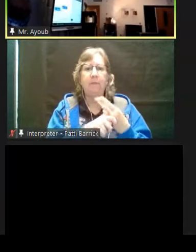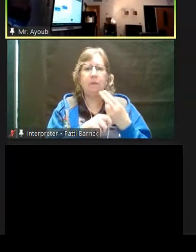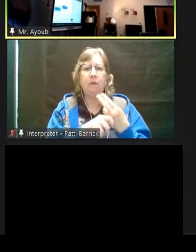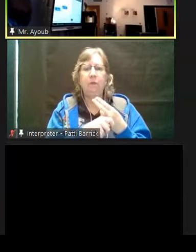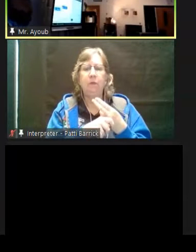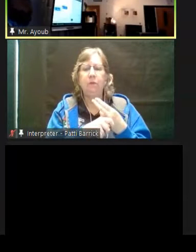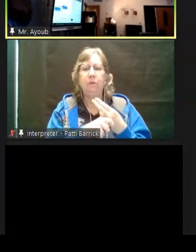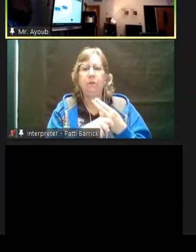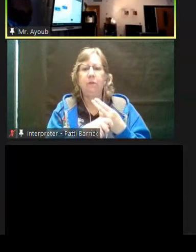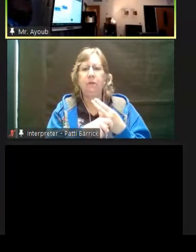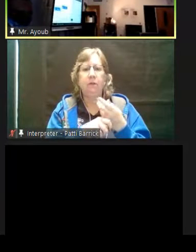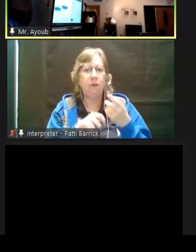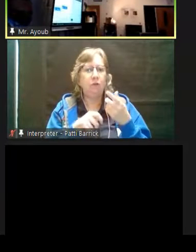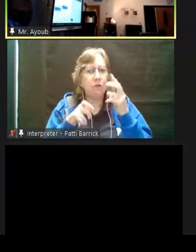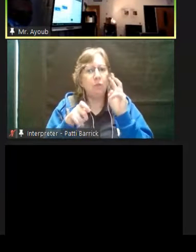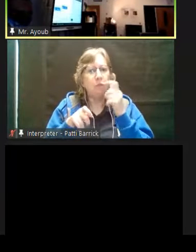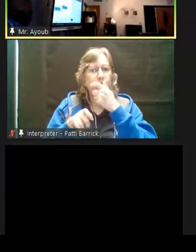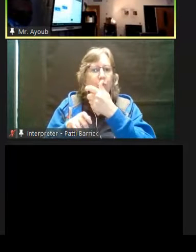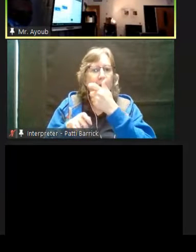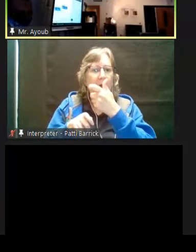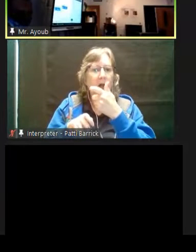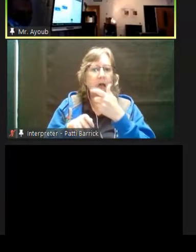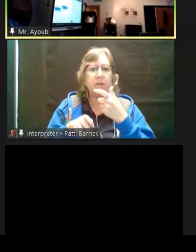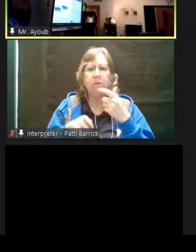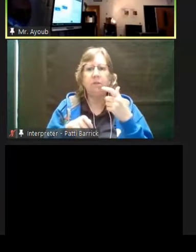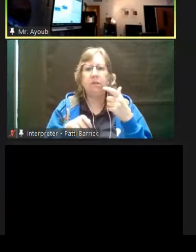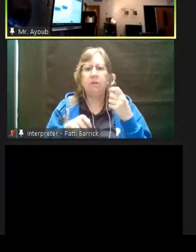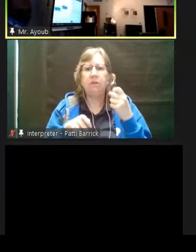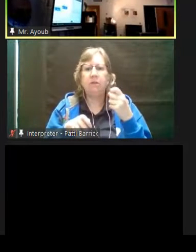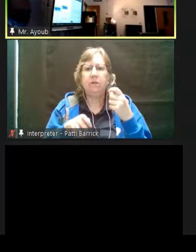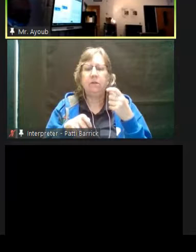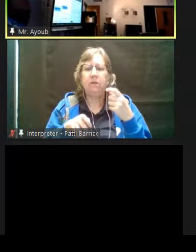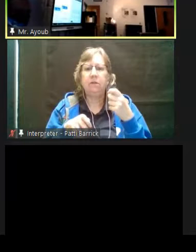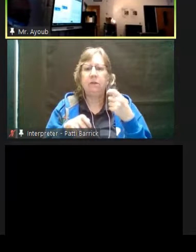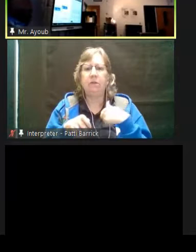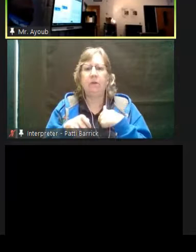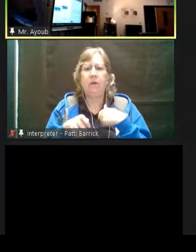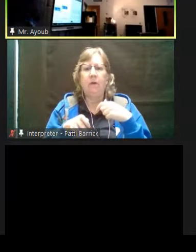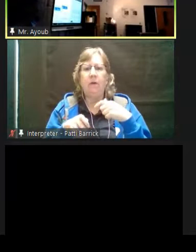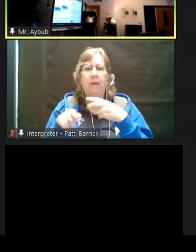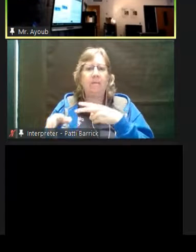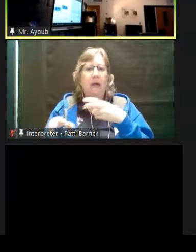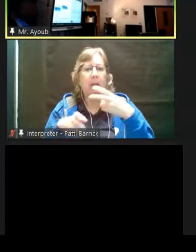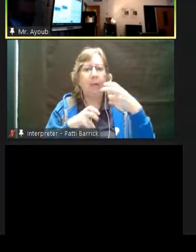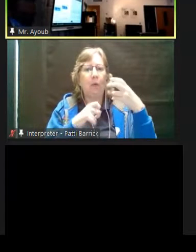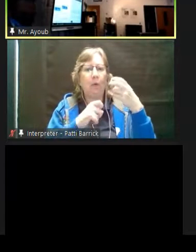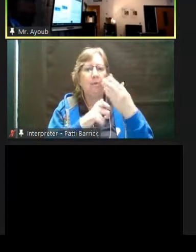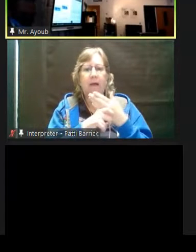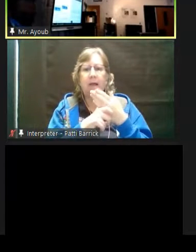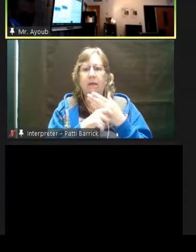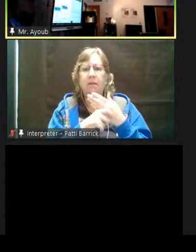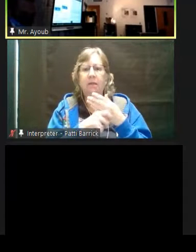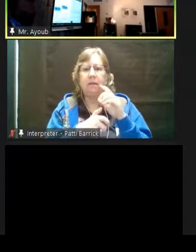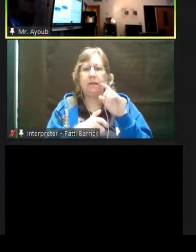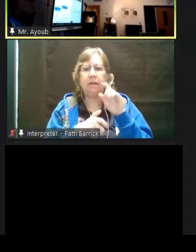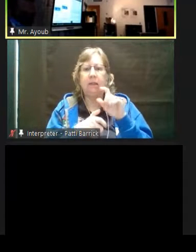own computer, you can follow along with me. The rest of you guys we will unblock. So I'm gonna click on file upload. So watch what I'm doing. I'm